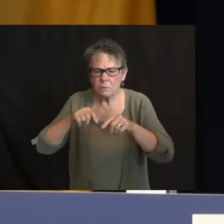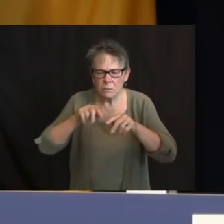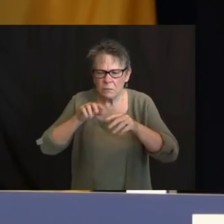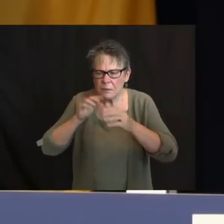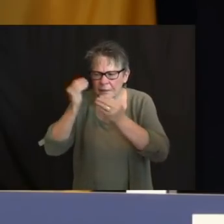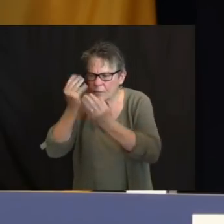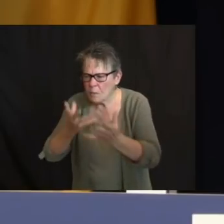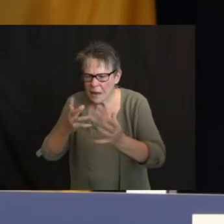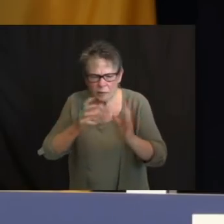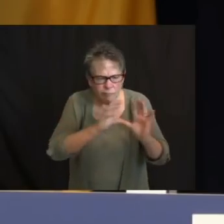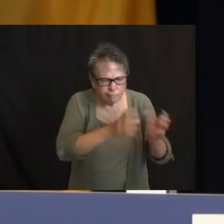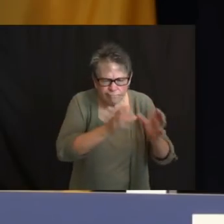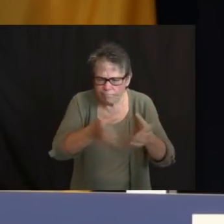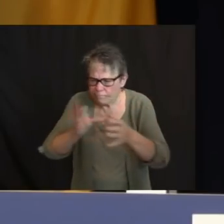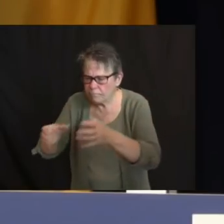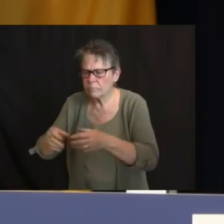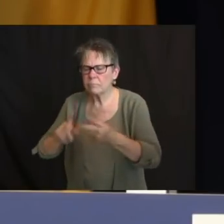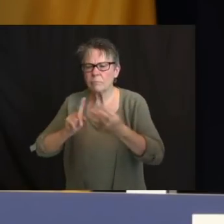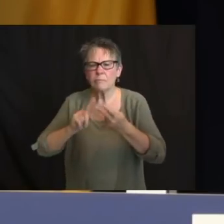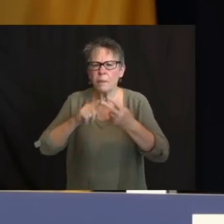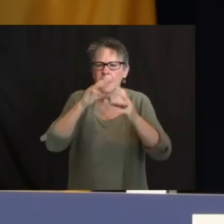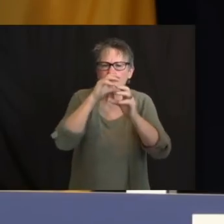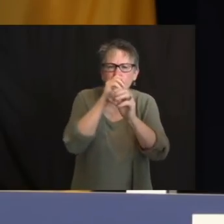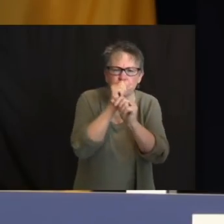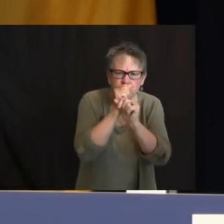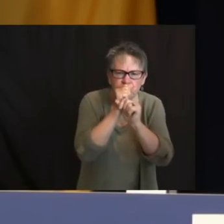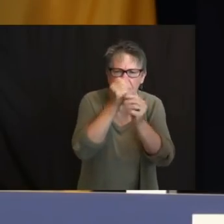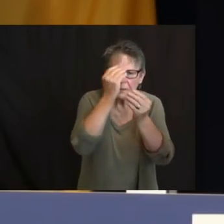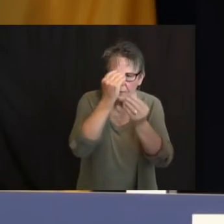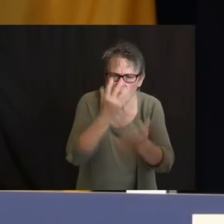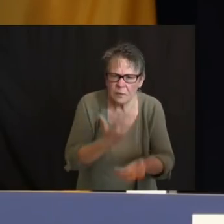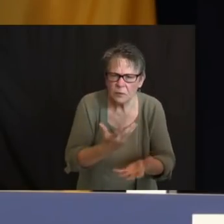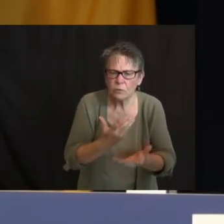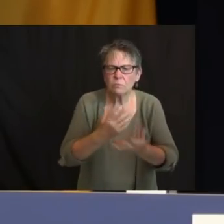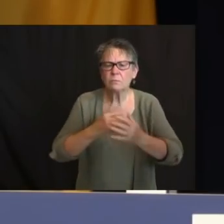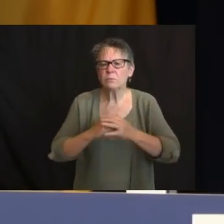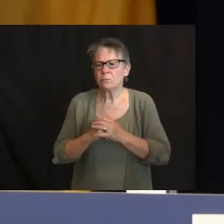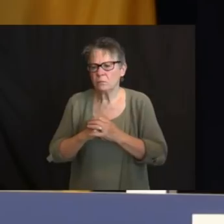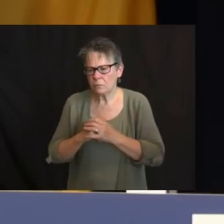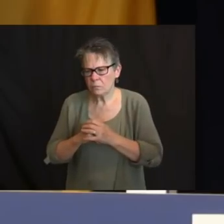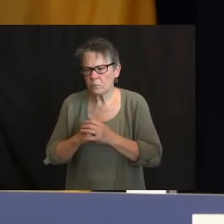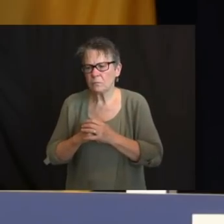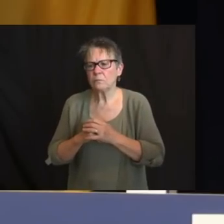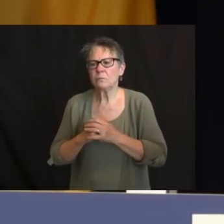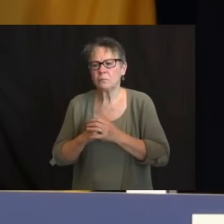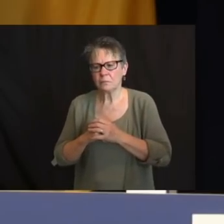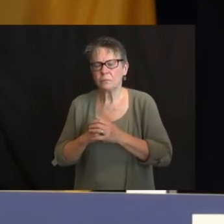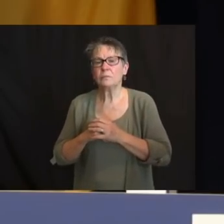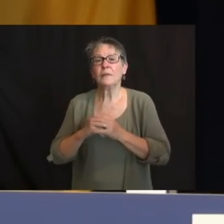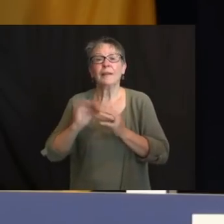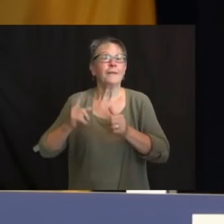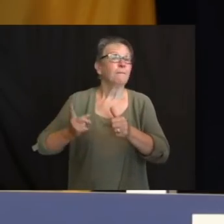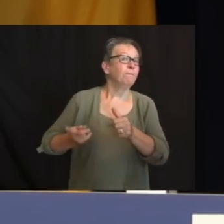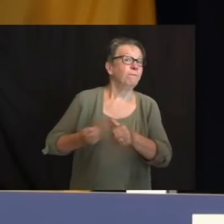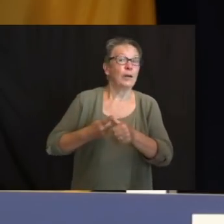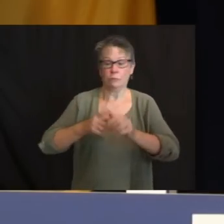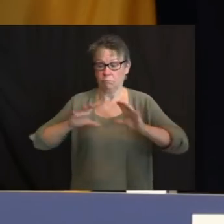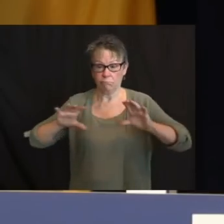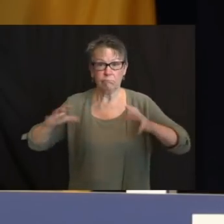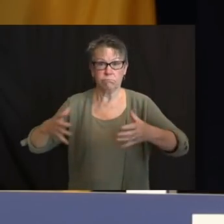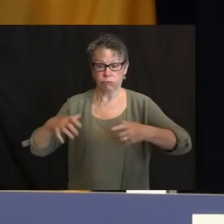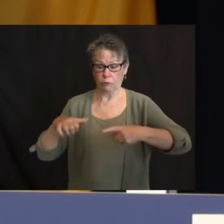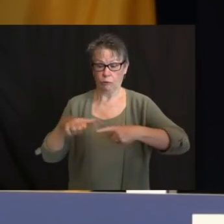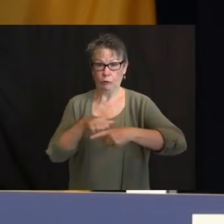secure. Training will begin next week and will continue throughout the month. We expect to begin placing